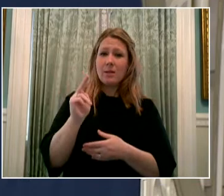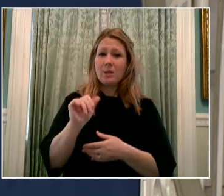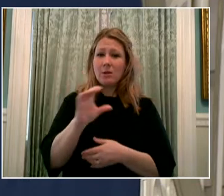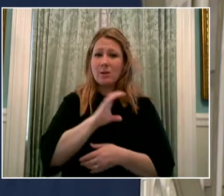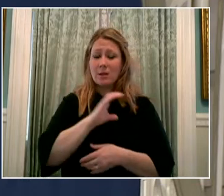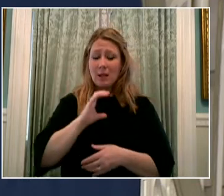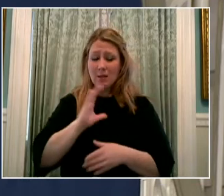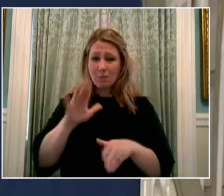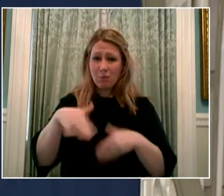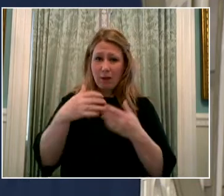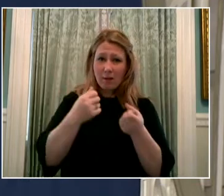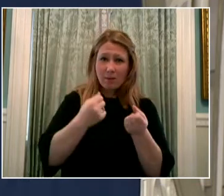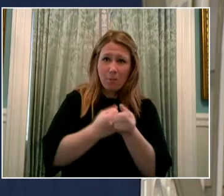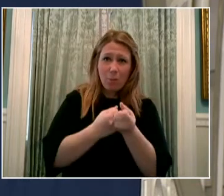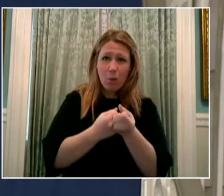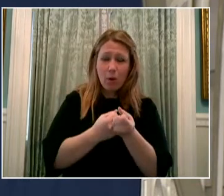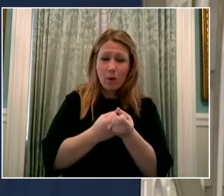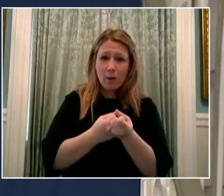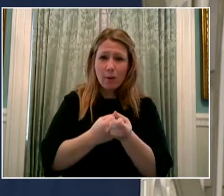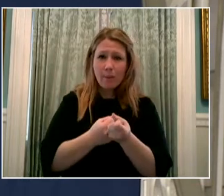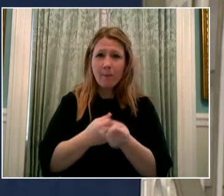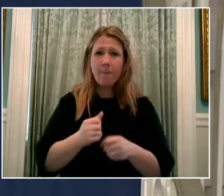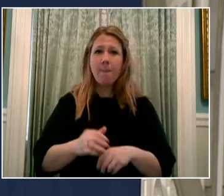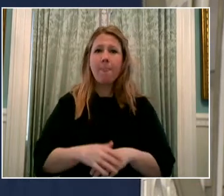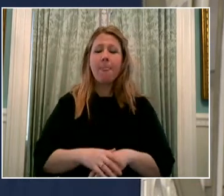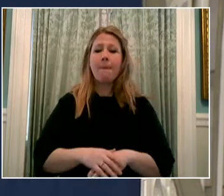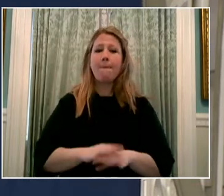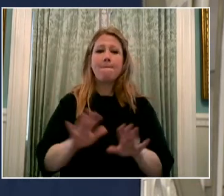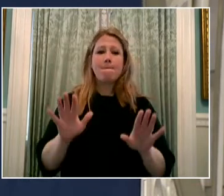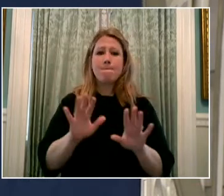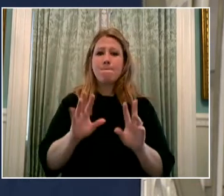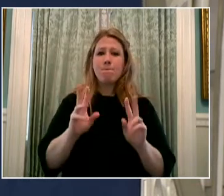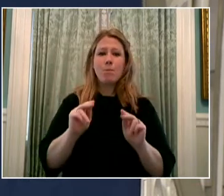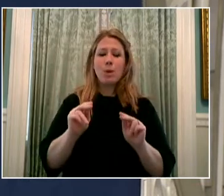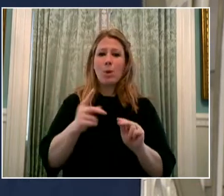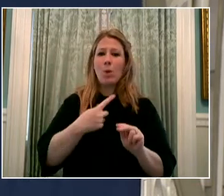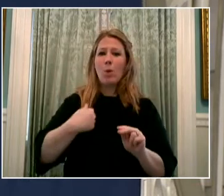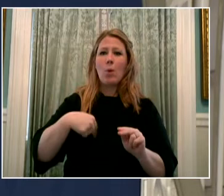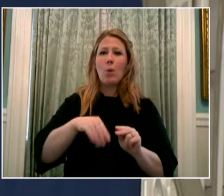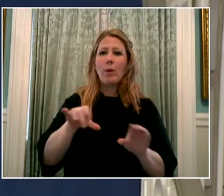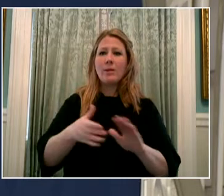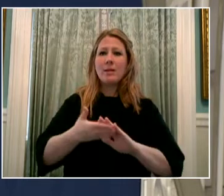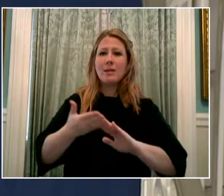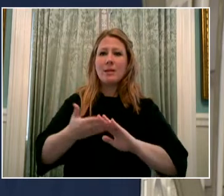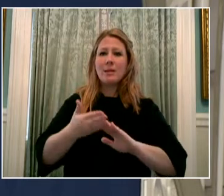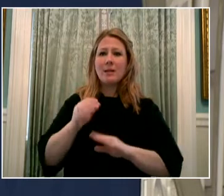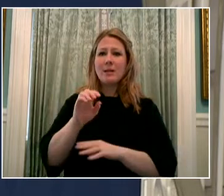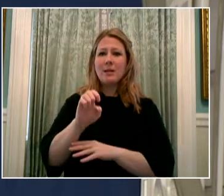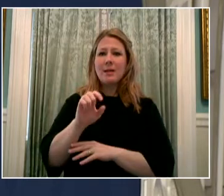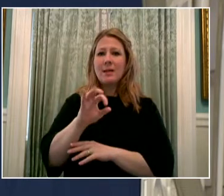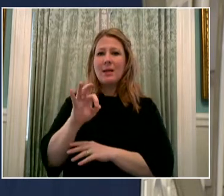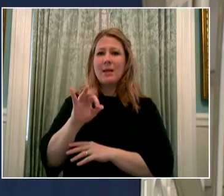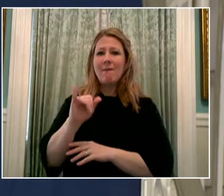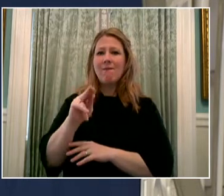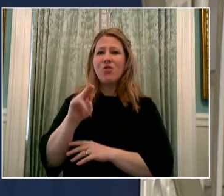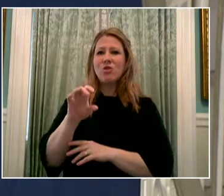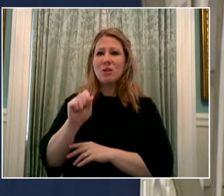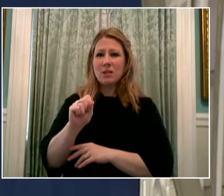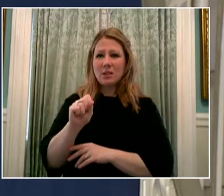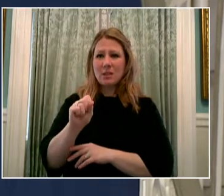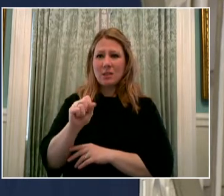their proposals? No, we did efficiencies. I know cuts sounds right. We